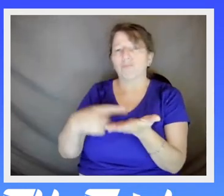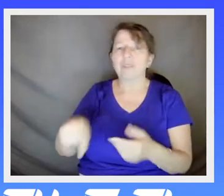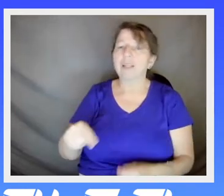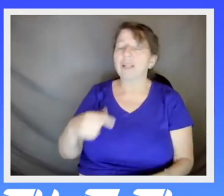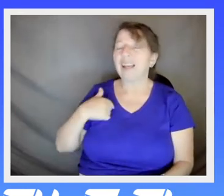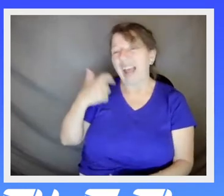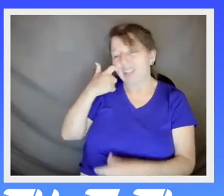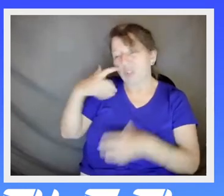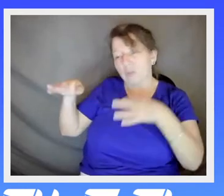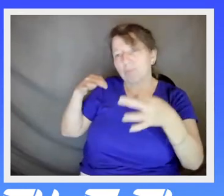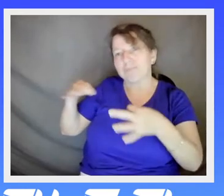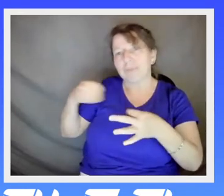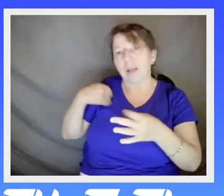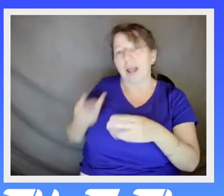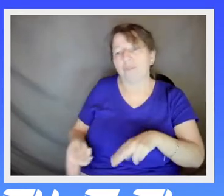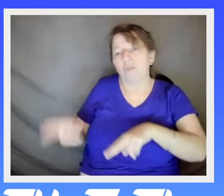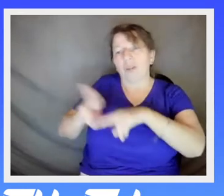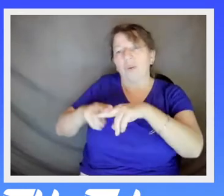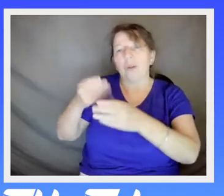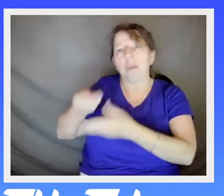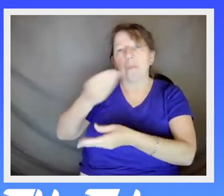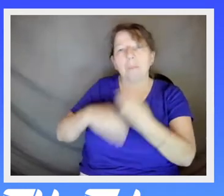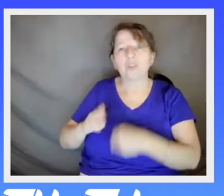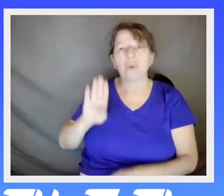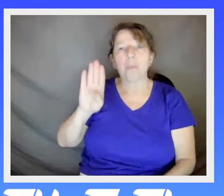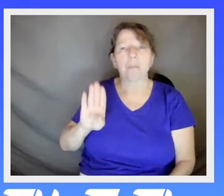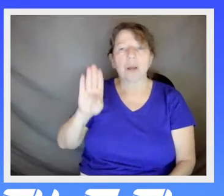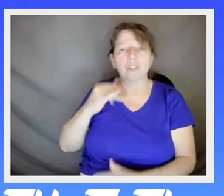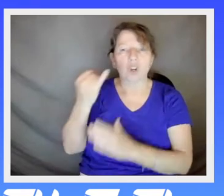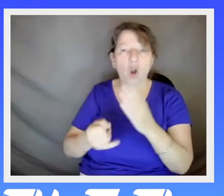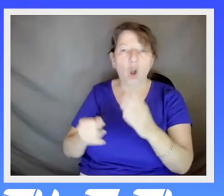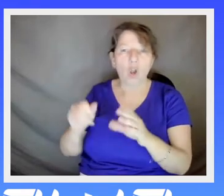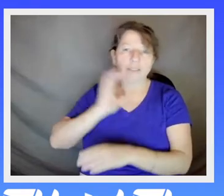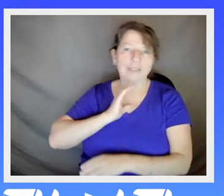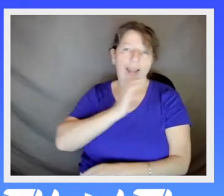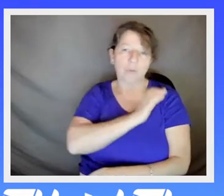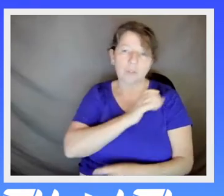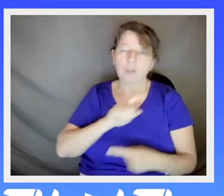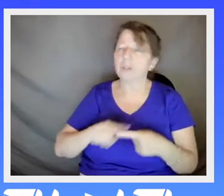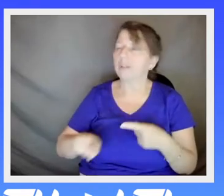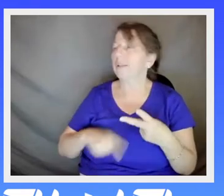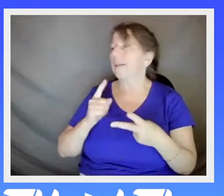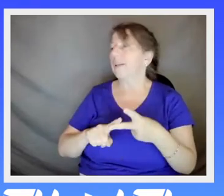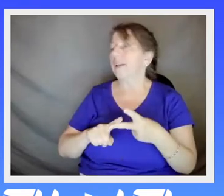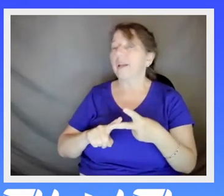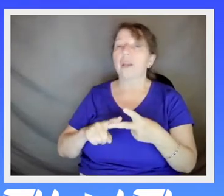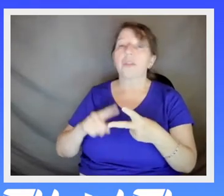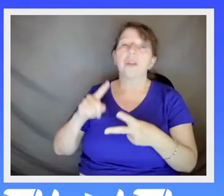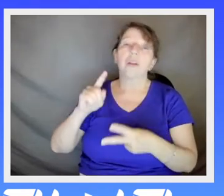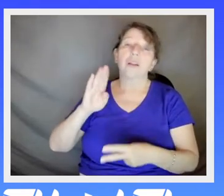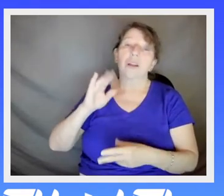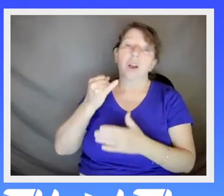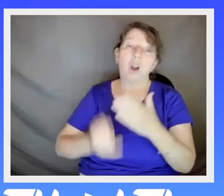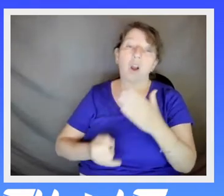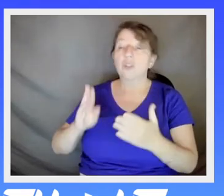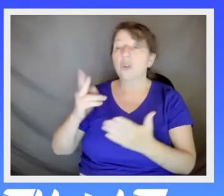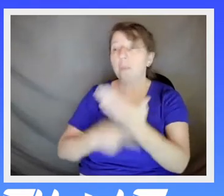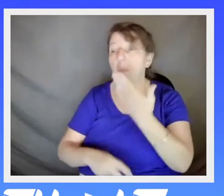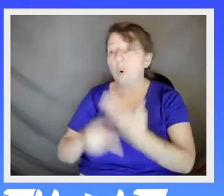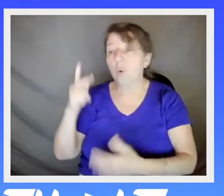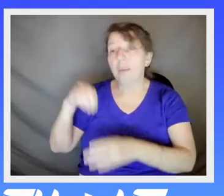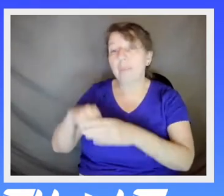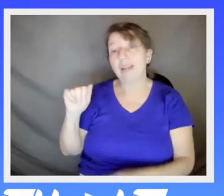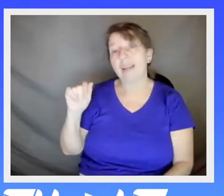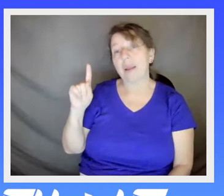increasing the budget for the Boston Arts Council, the creation of the percent of arts program as part of the administration. It is